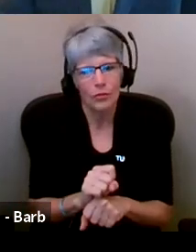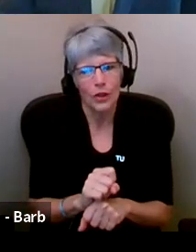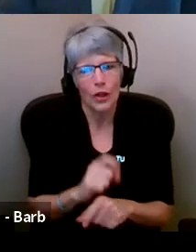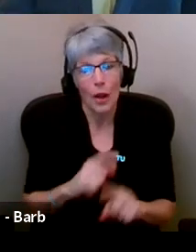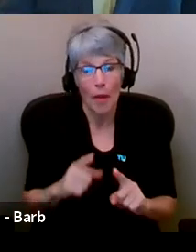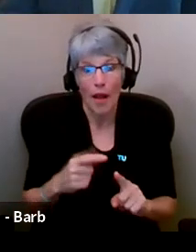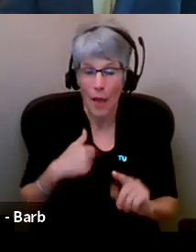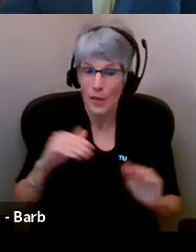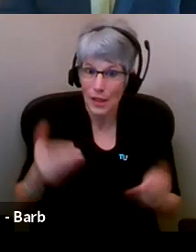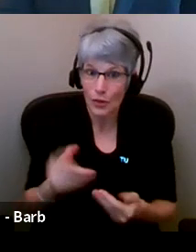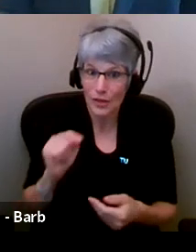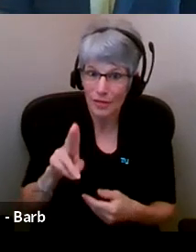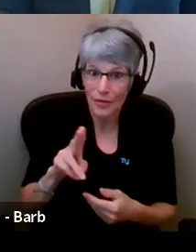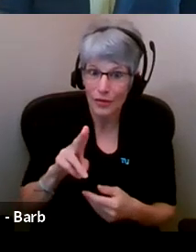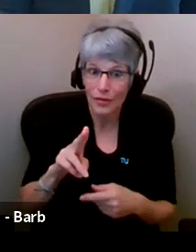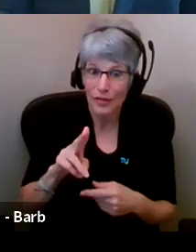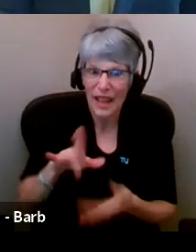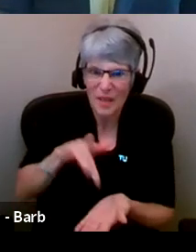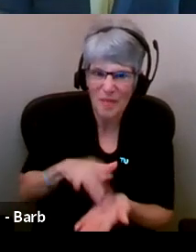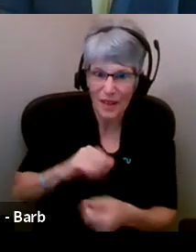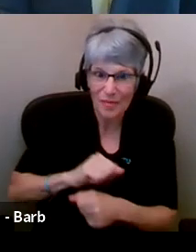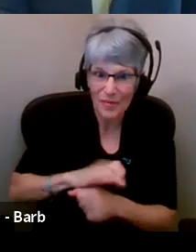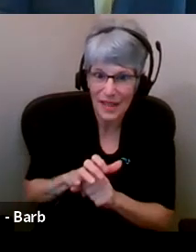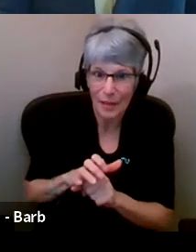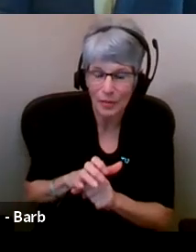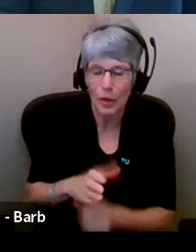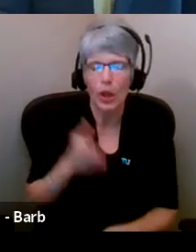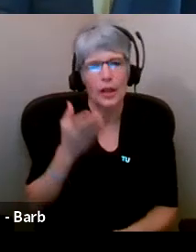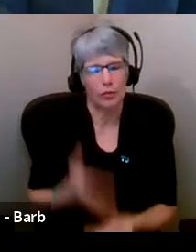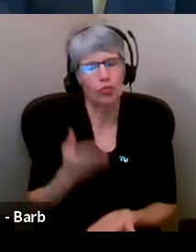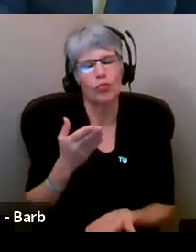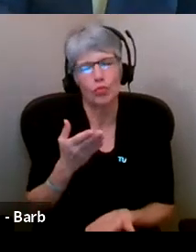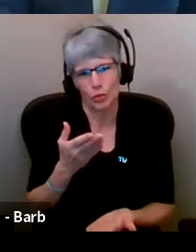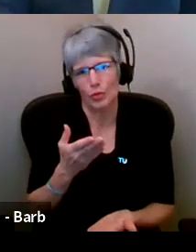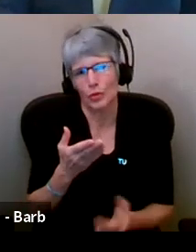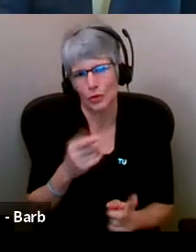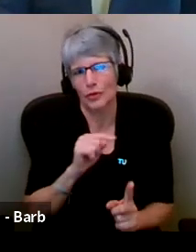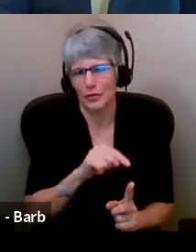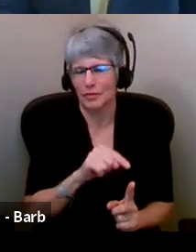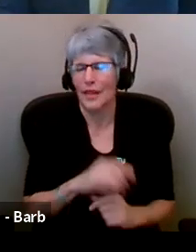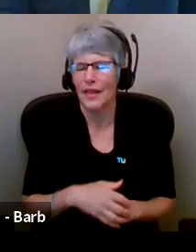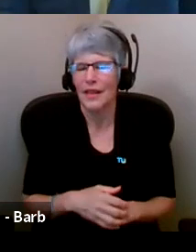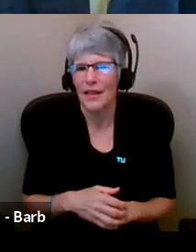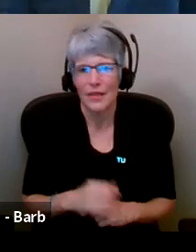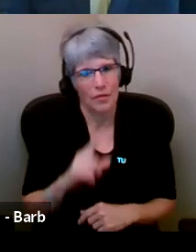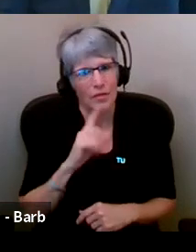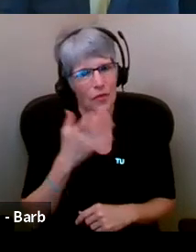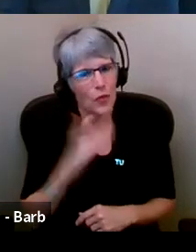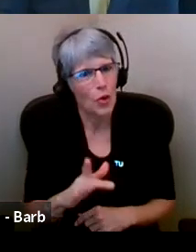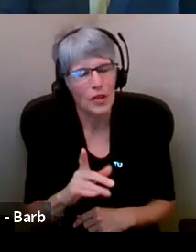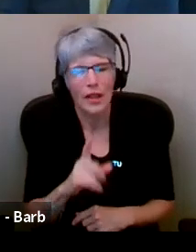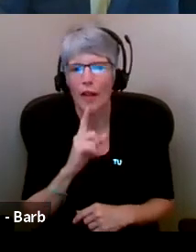Towson University in the midst of the pandemic really proved that. And so I've just been really fortunate and certainly gonna shout